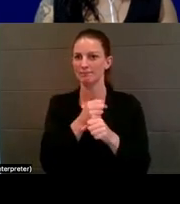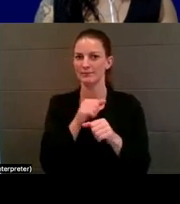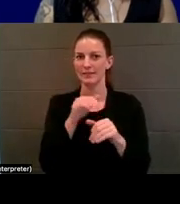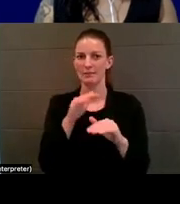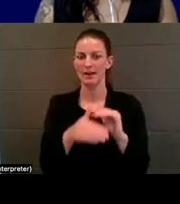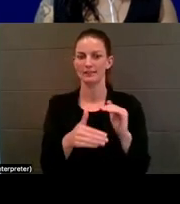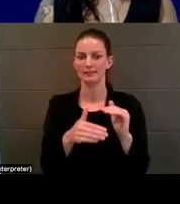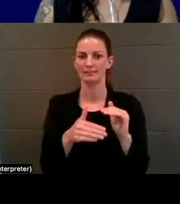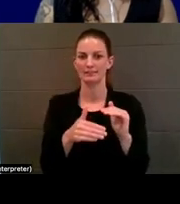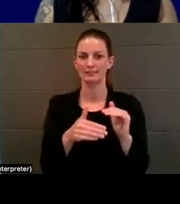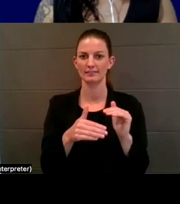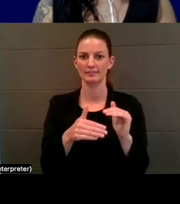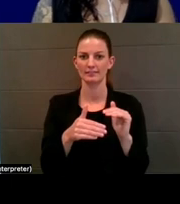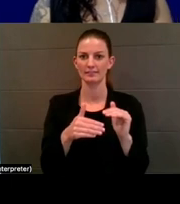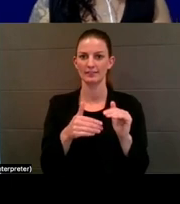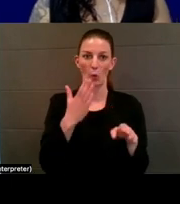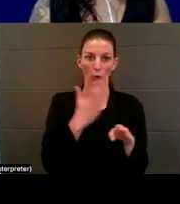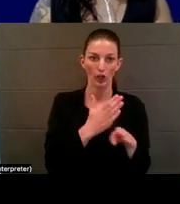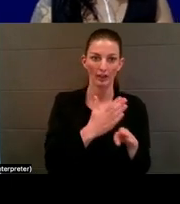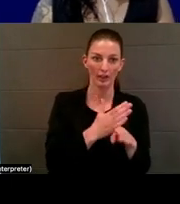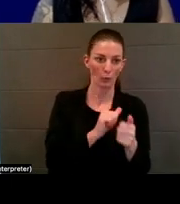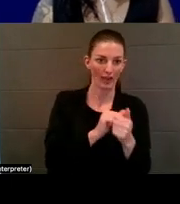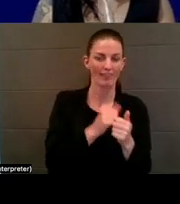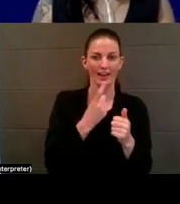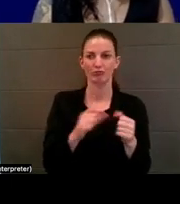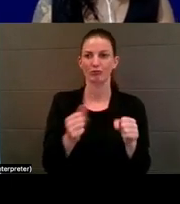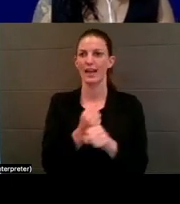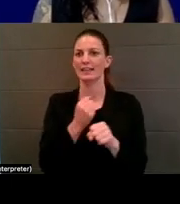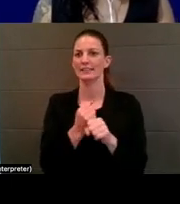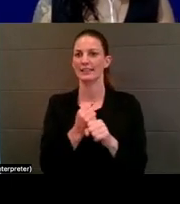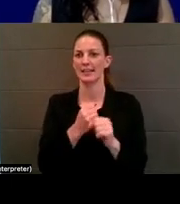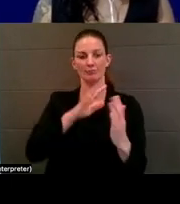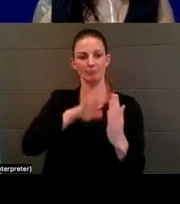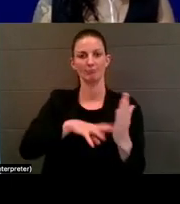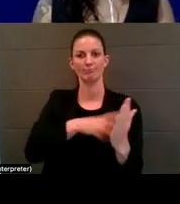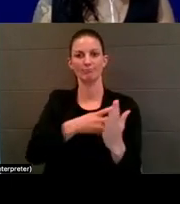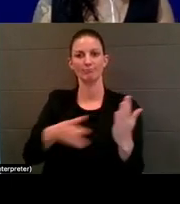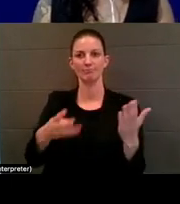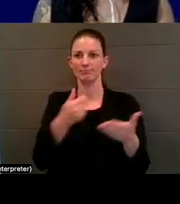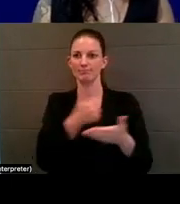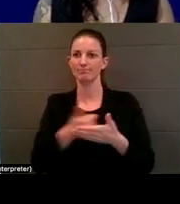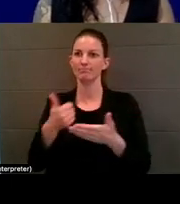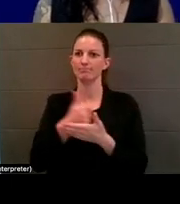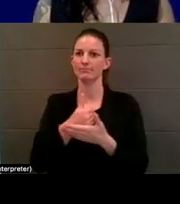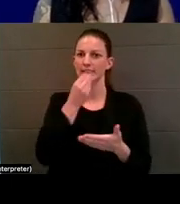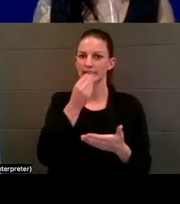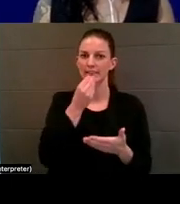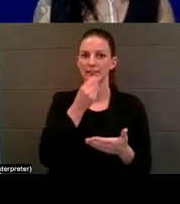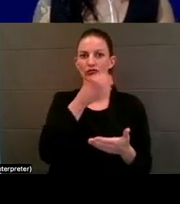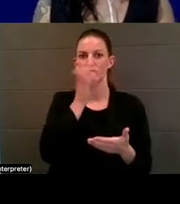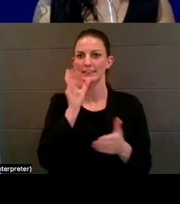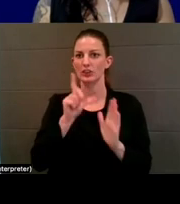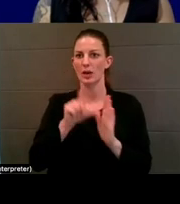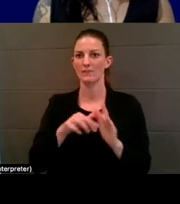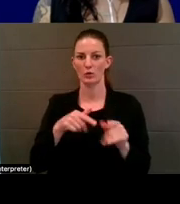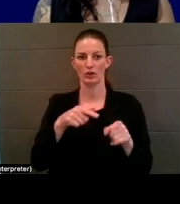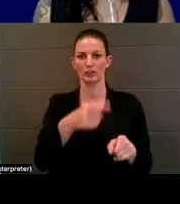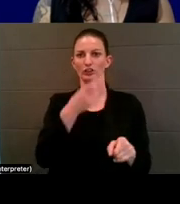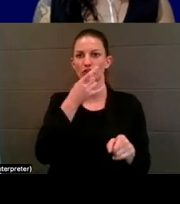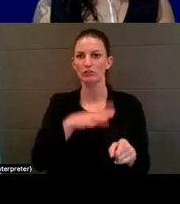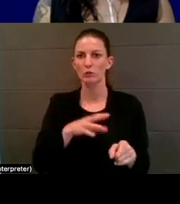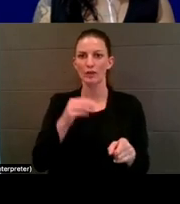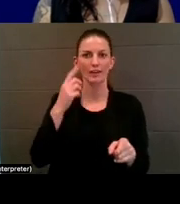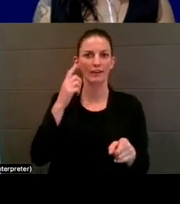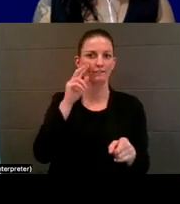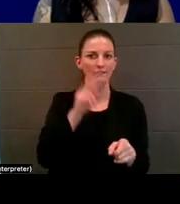working and creating mealtimes for children with vision and hearing impairment. And we're going to focus today, as we've said,